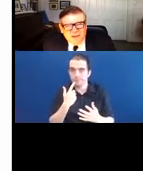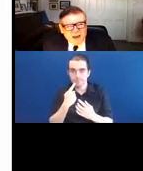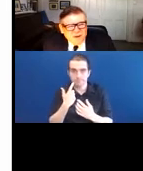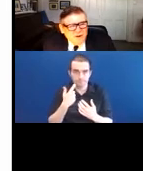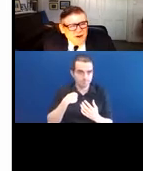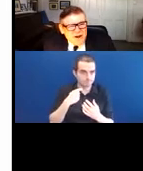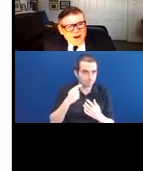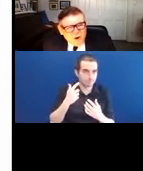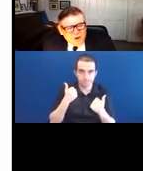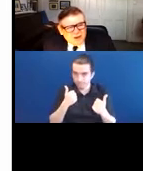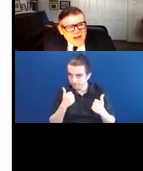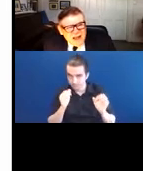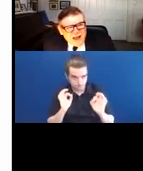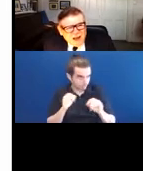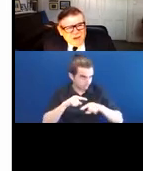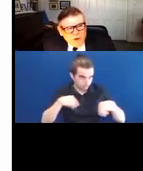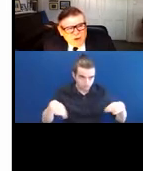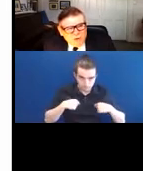not a medical course.